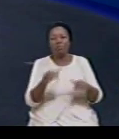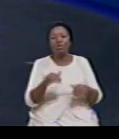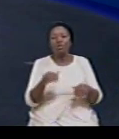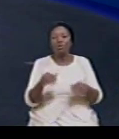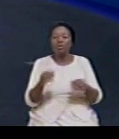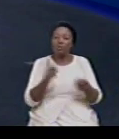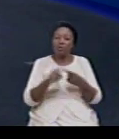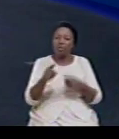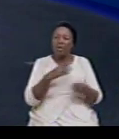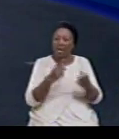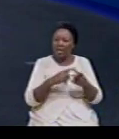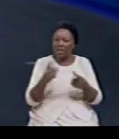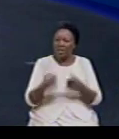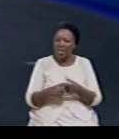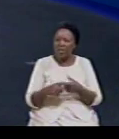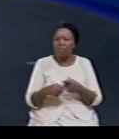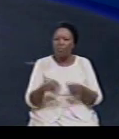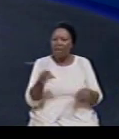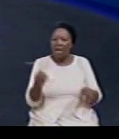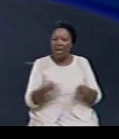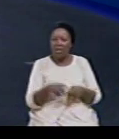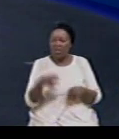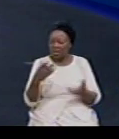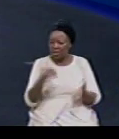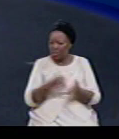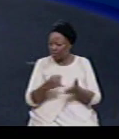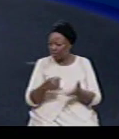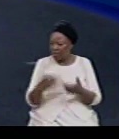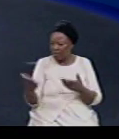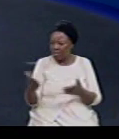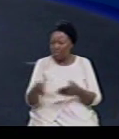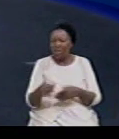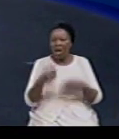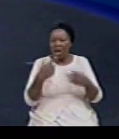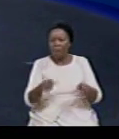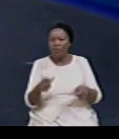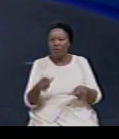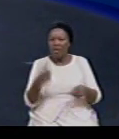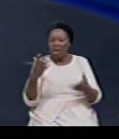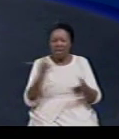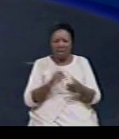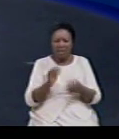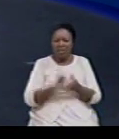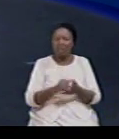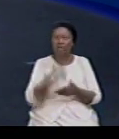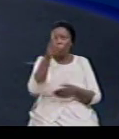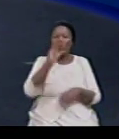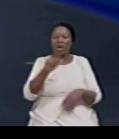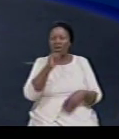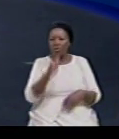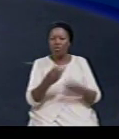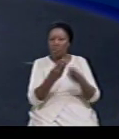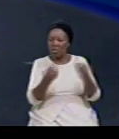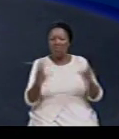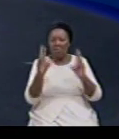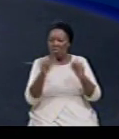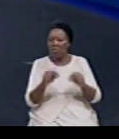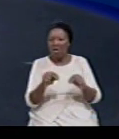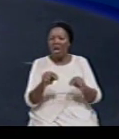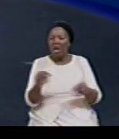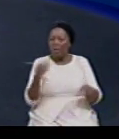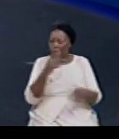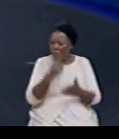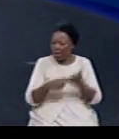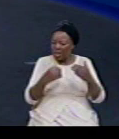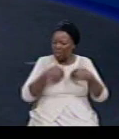your enemies decree, no. Not as your foes desire, never. And